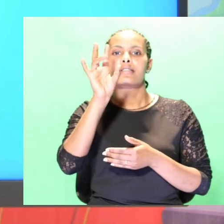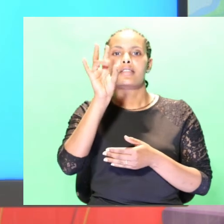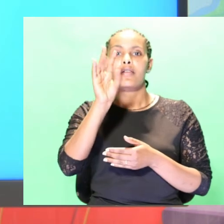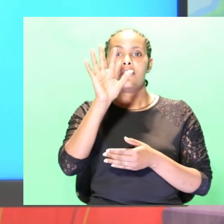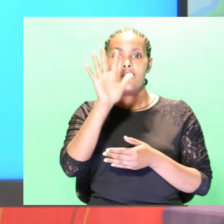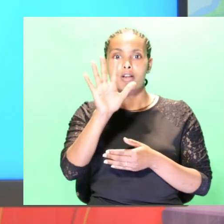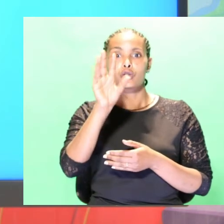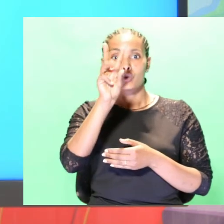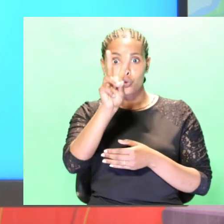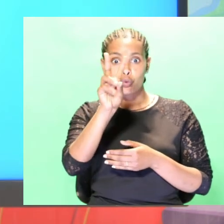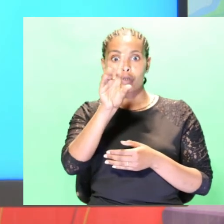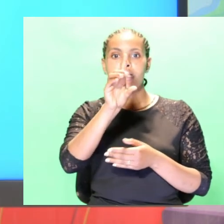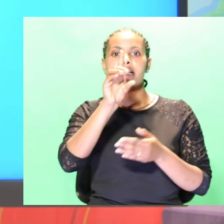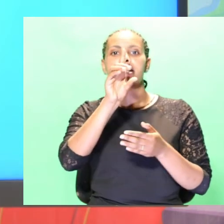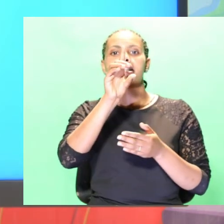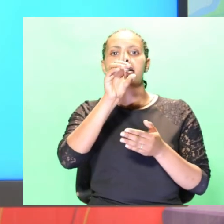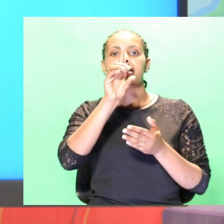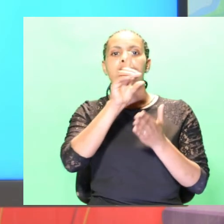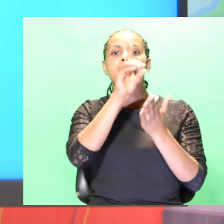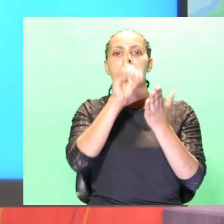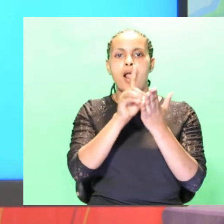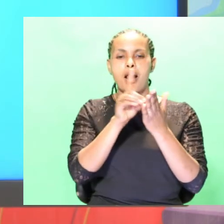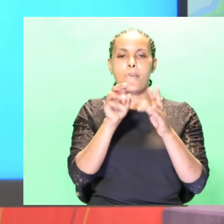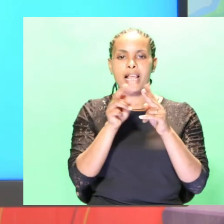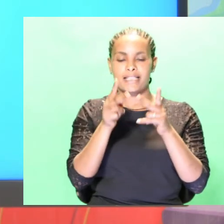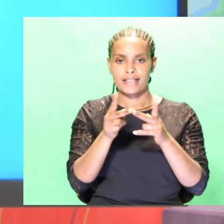45.795 to 2 decimal place.